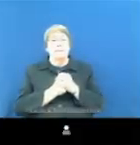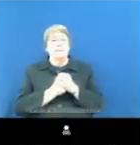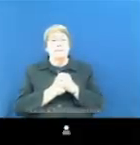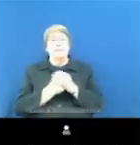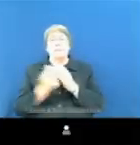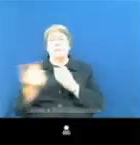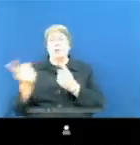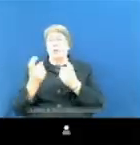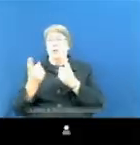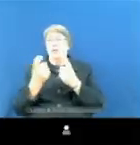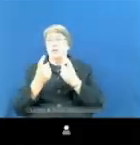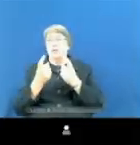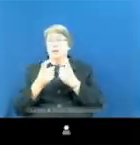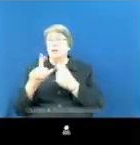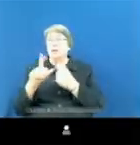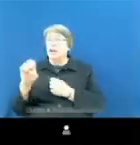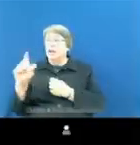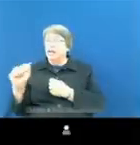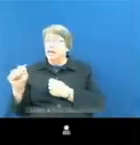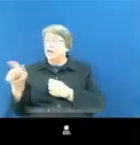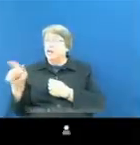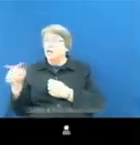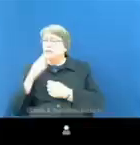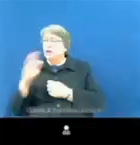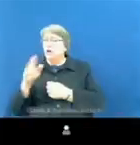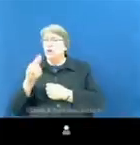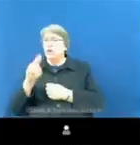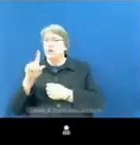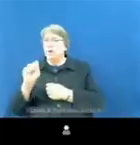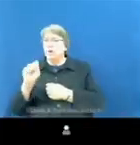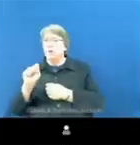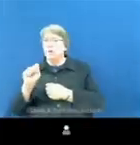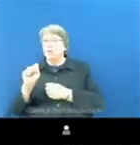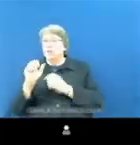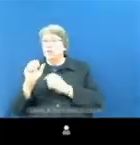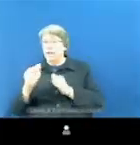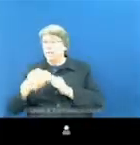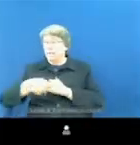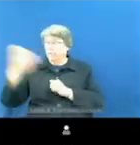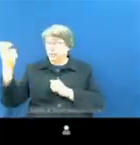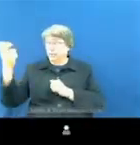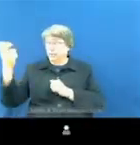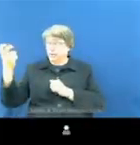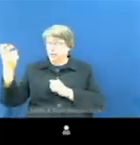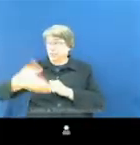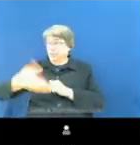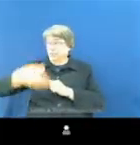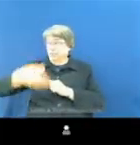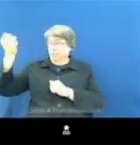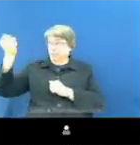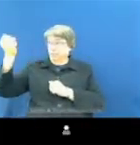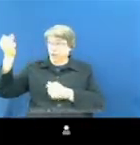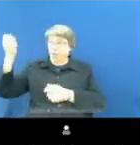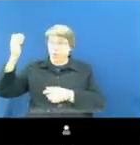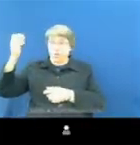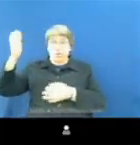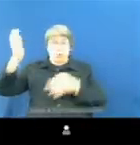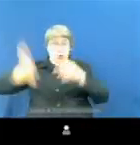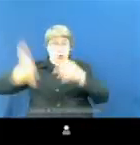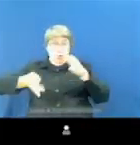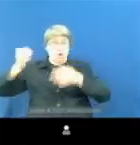Question, Glendia, are your notes subject to confiscation by the court, lawyers, etc.? Yes. So